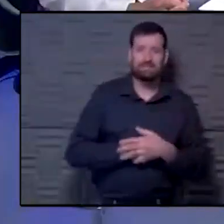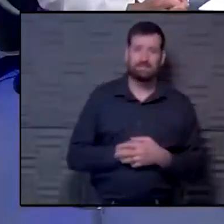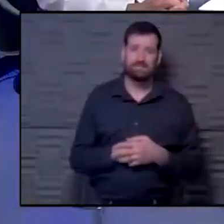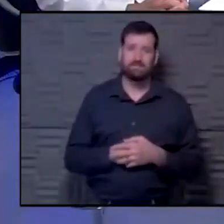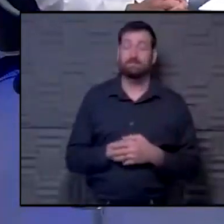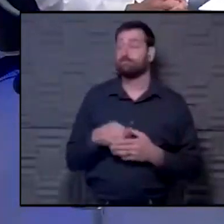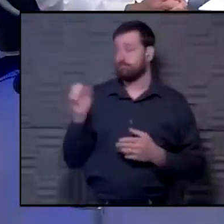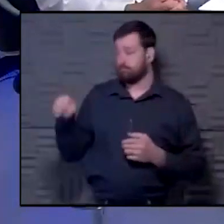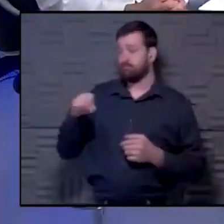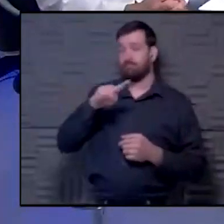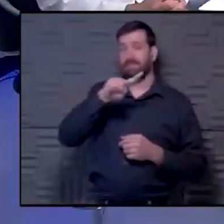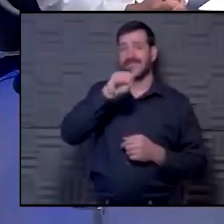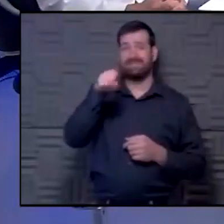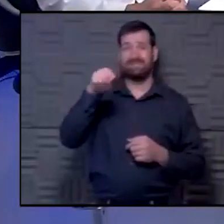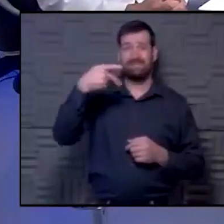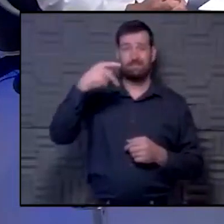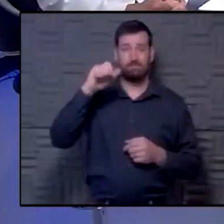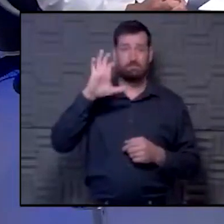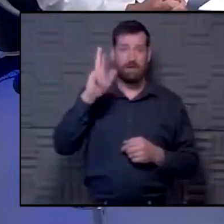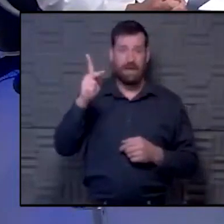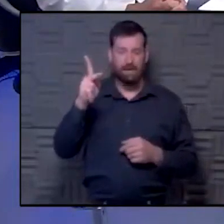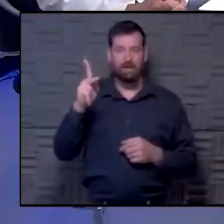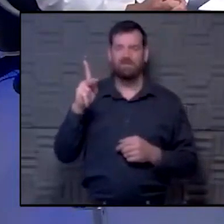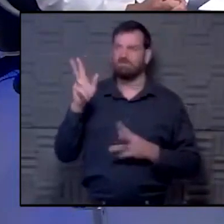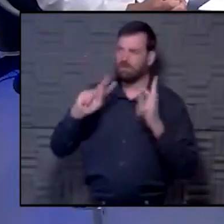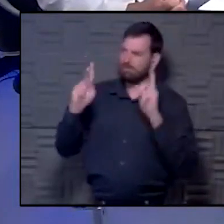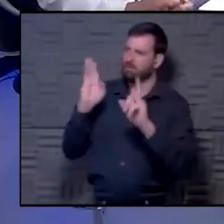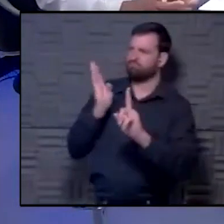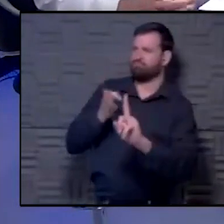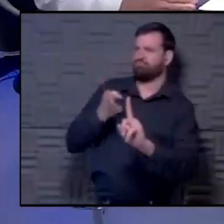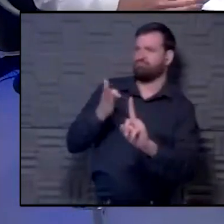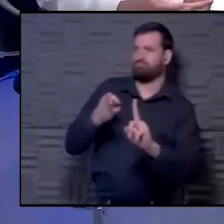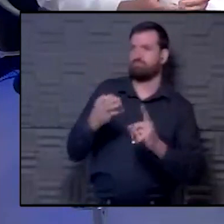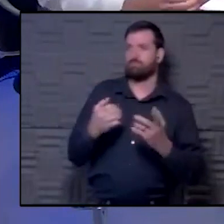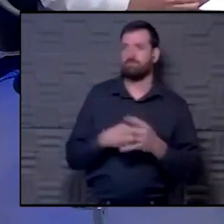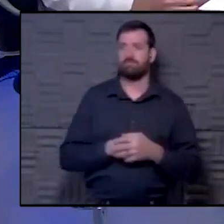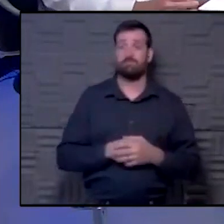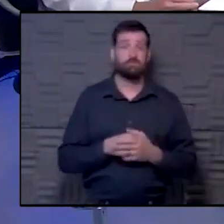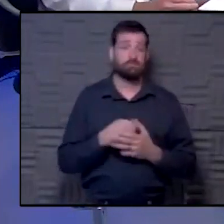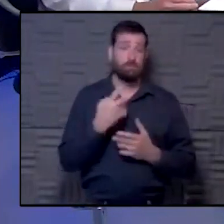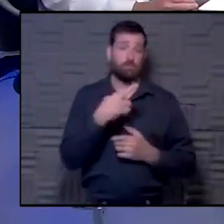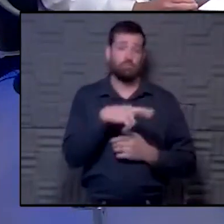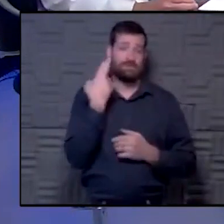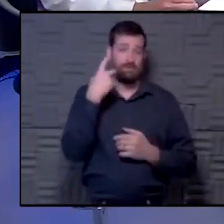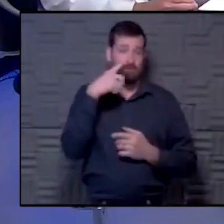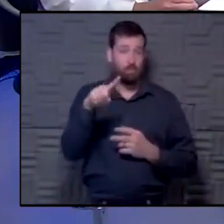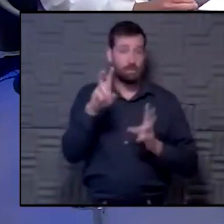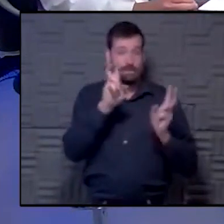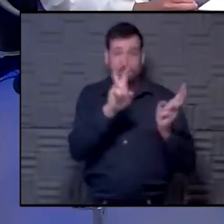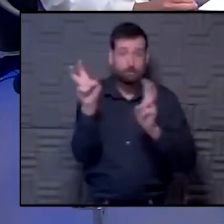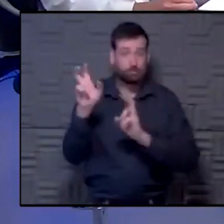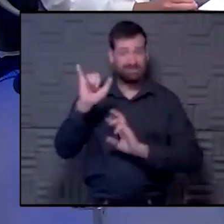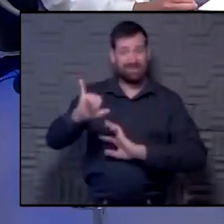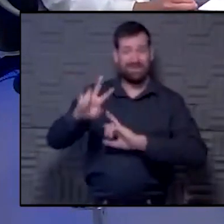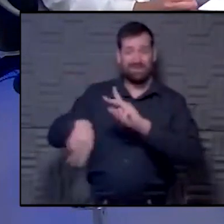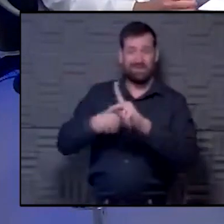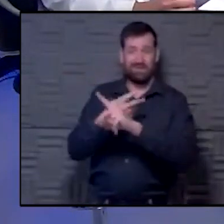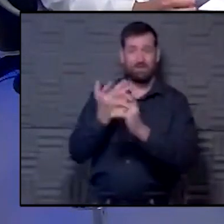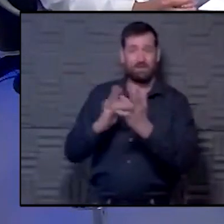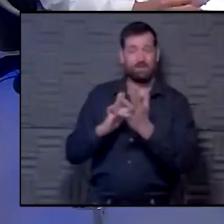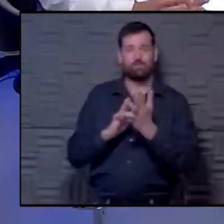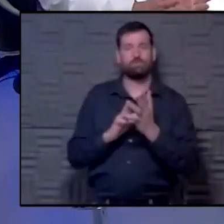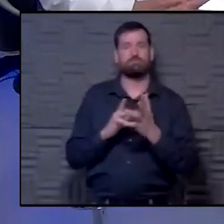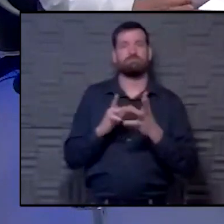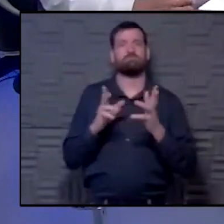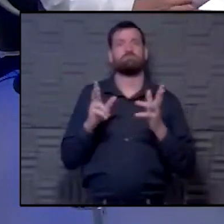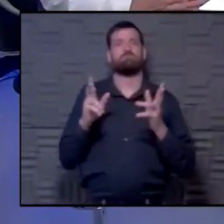Yeah, Z-Packs, people want Z-Packs all the time, it's understanding. Like candy. Your risk of complications with those types of things. Nobody